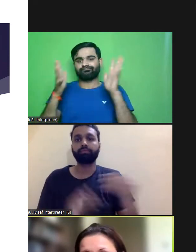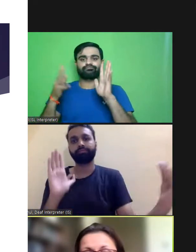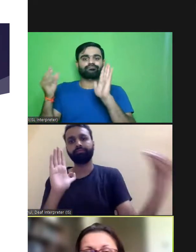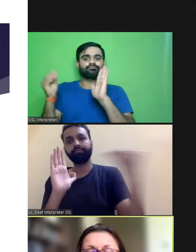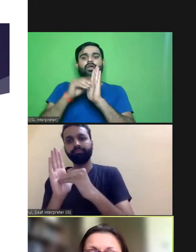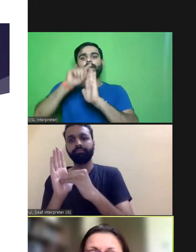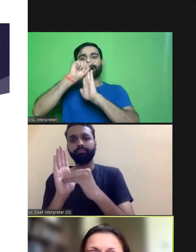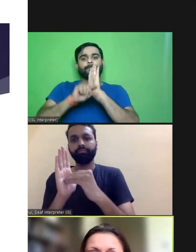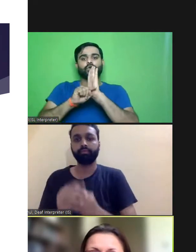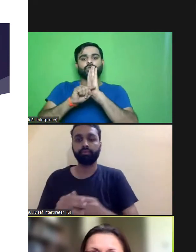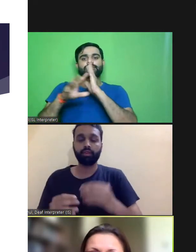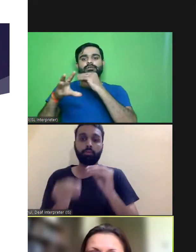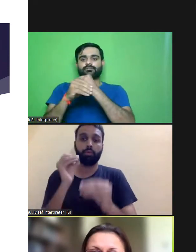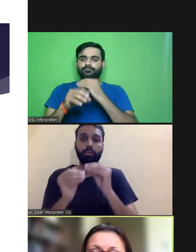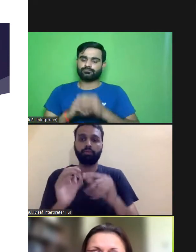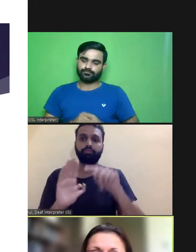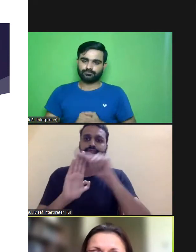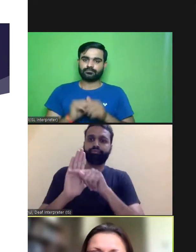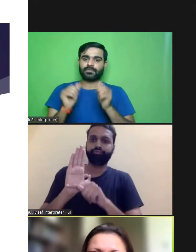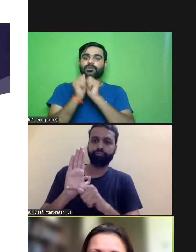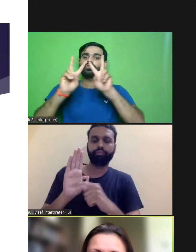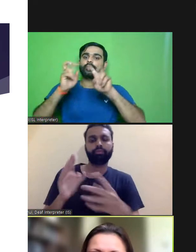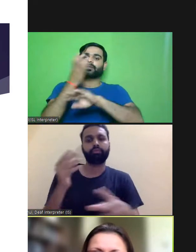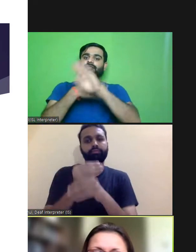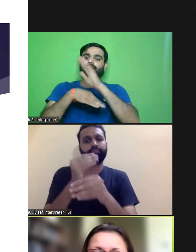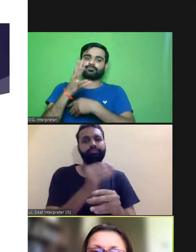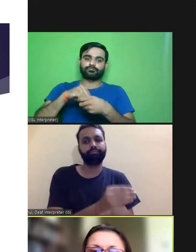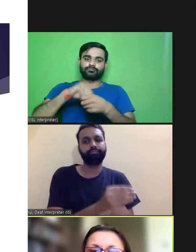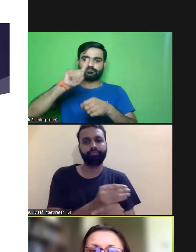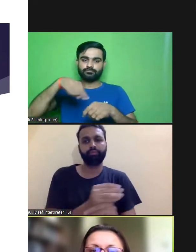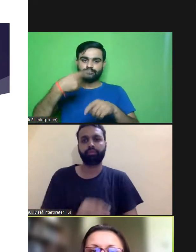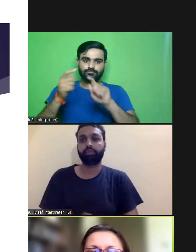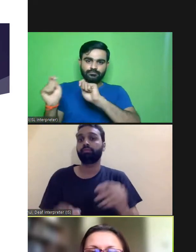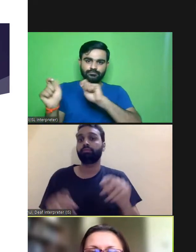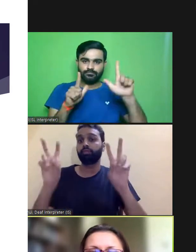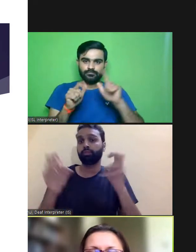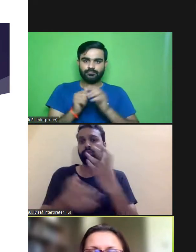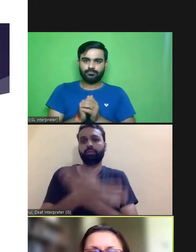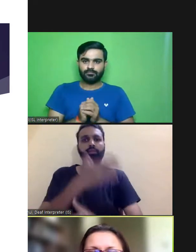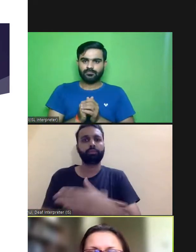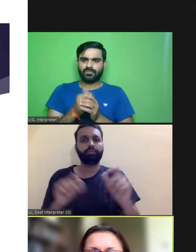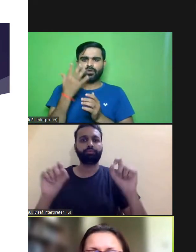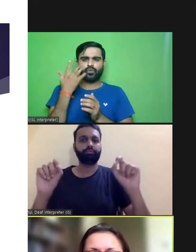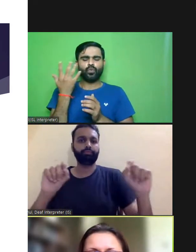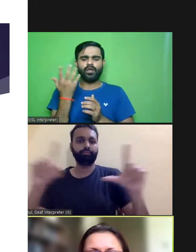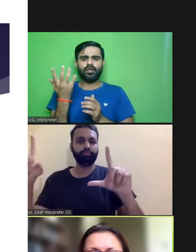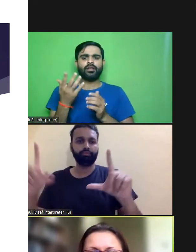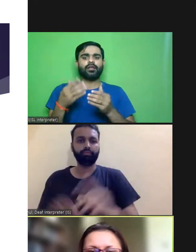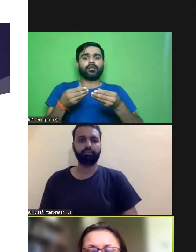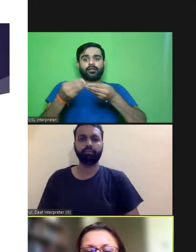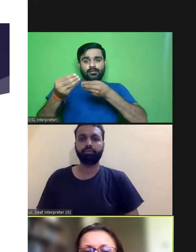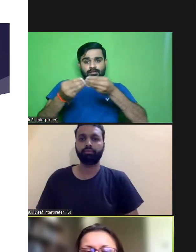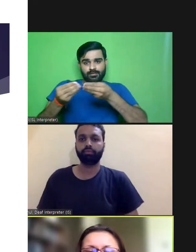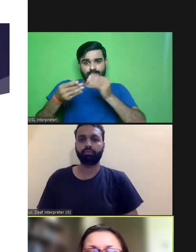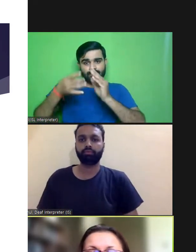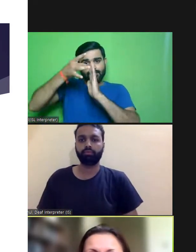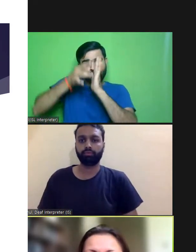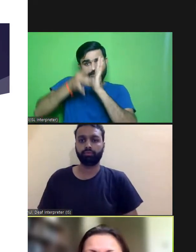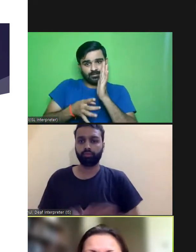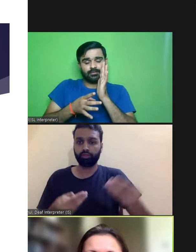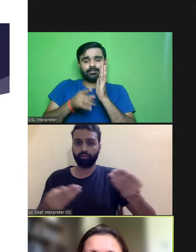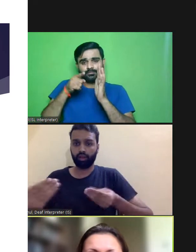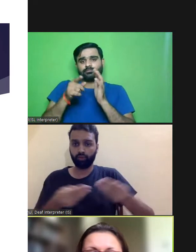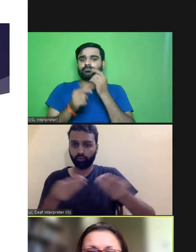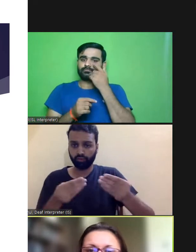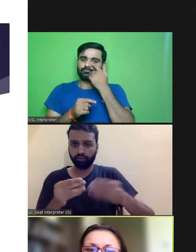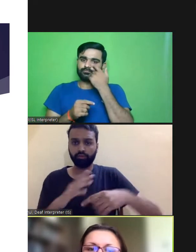policy for persons with disability. Next. So we're going to revise a little bit the evidence